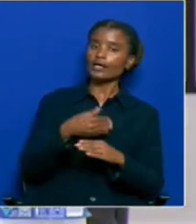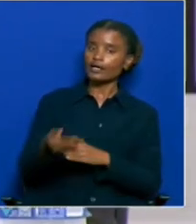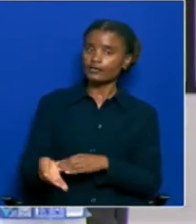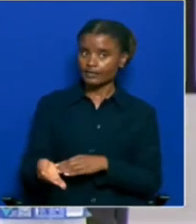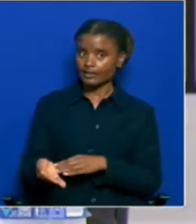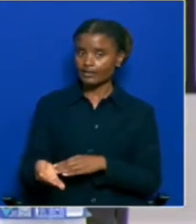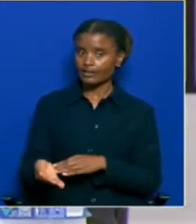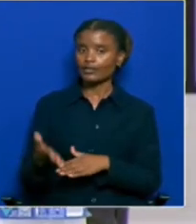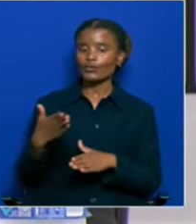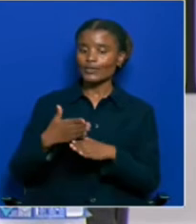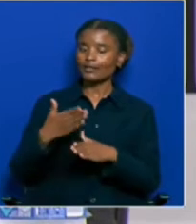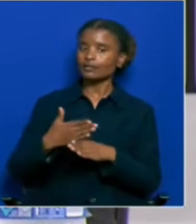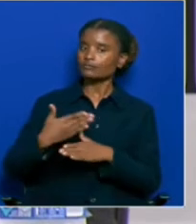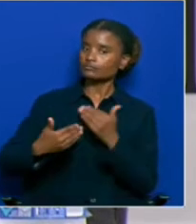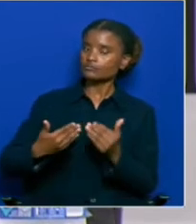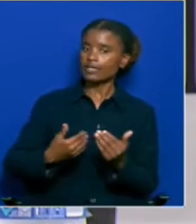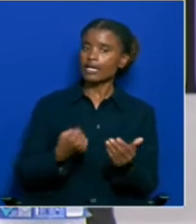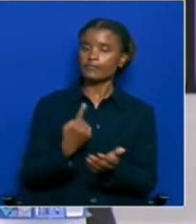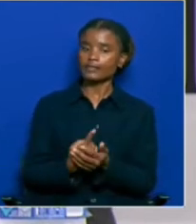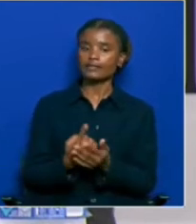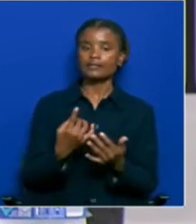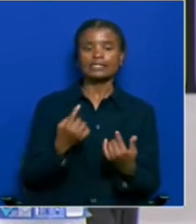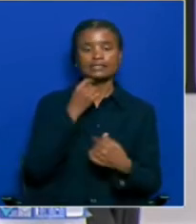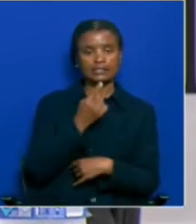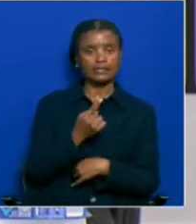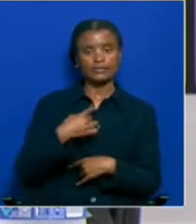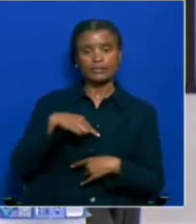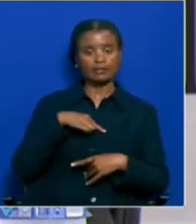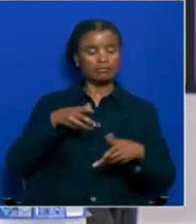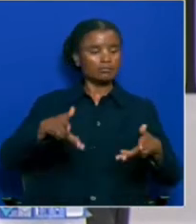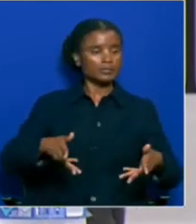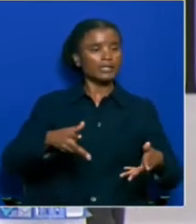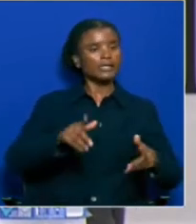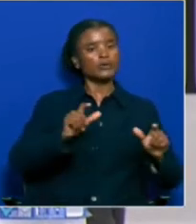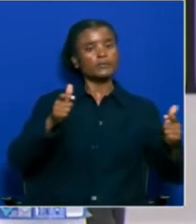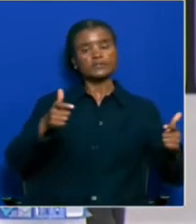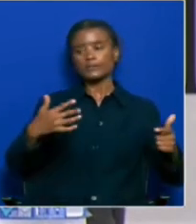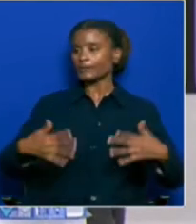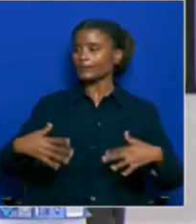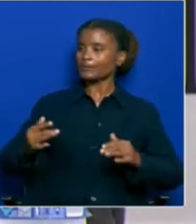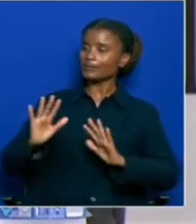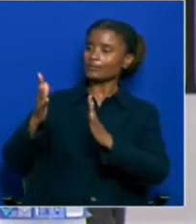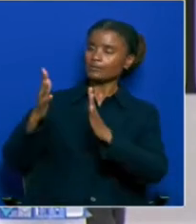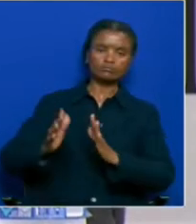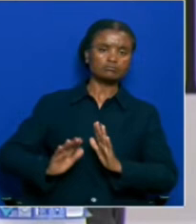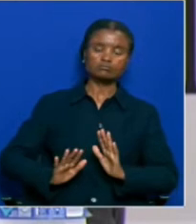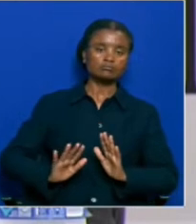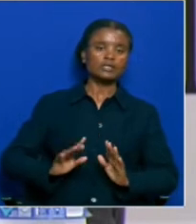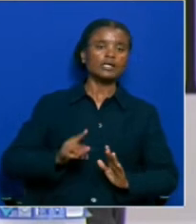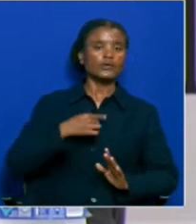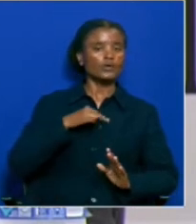as I'm saying. I don't want to come in, want to impress the commission that we are complying. The next thing, when we get the